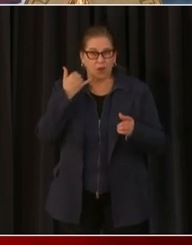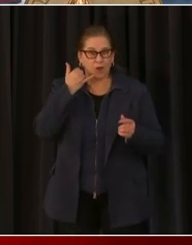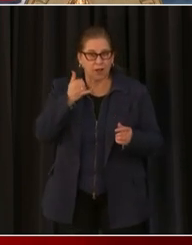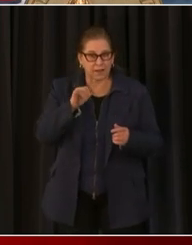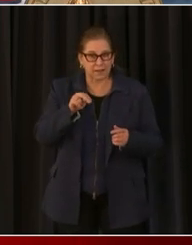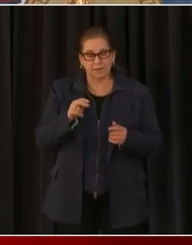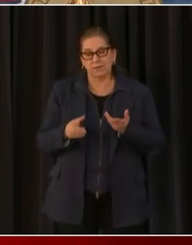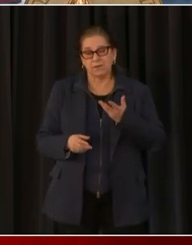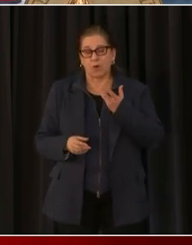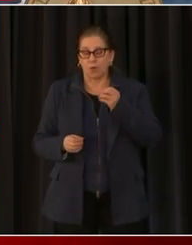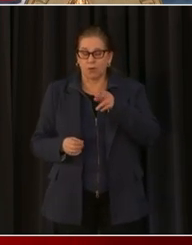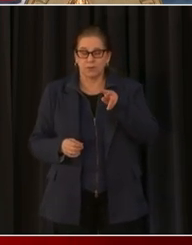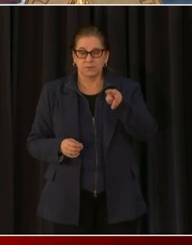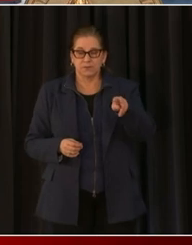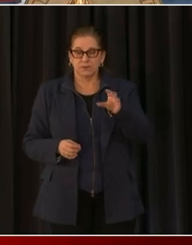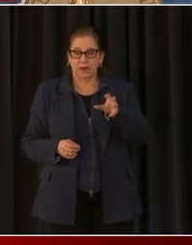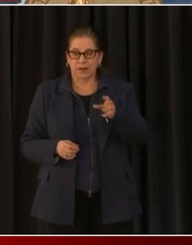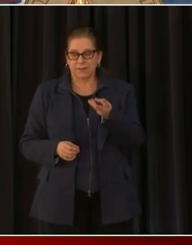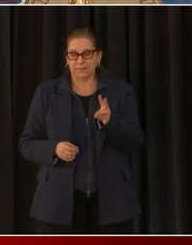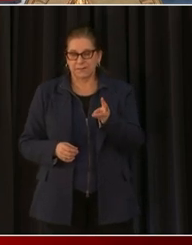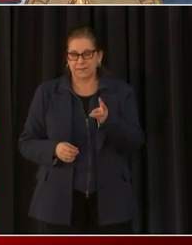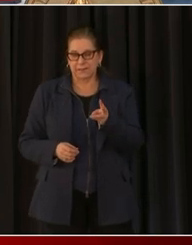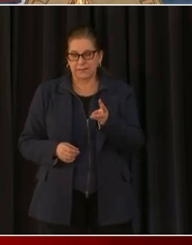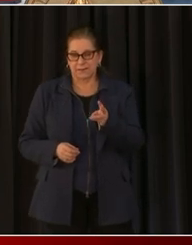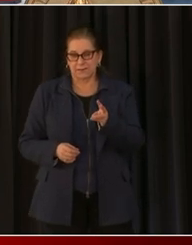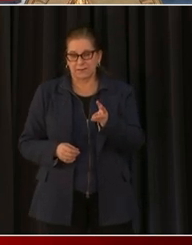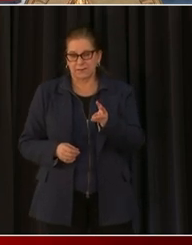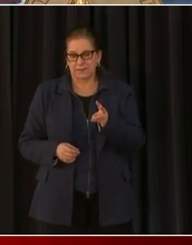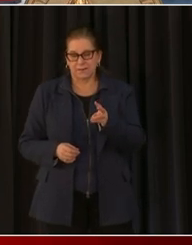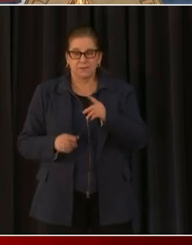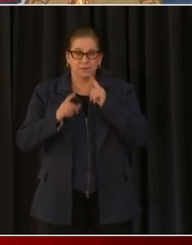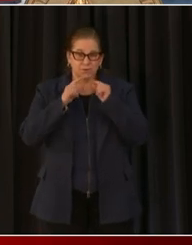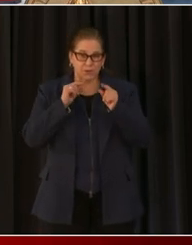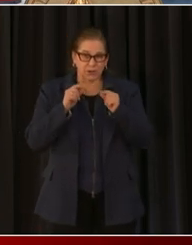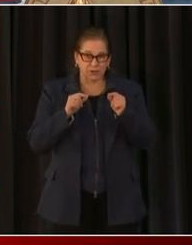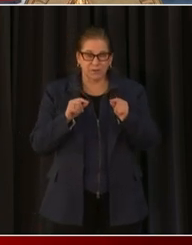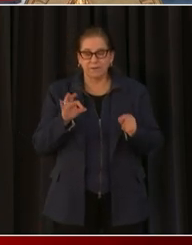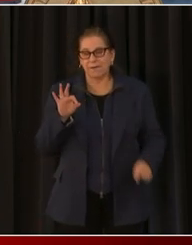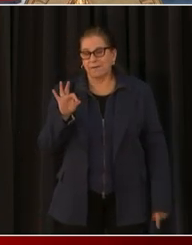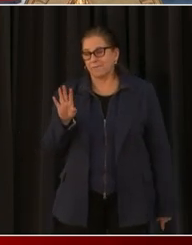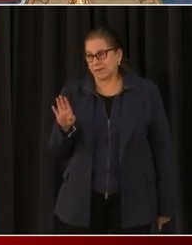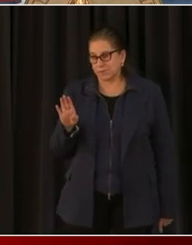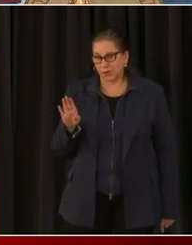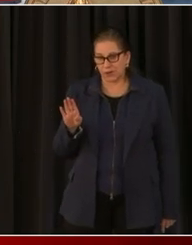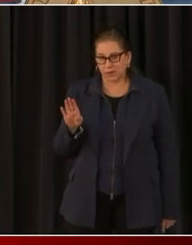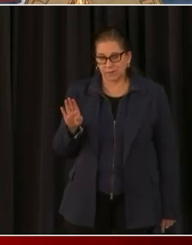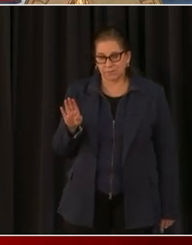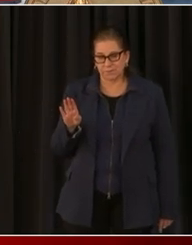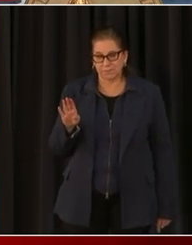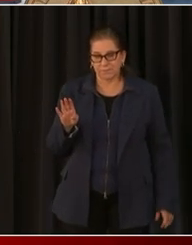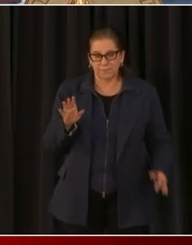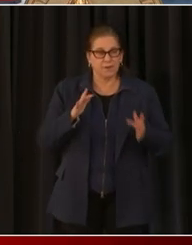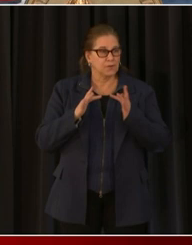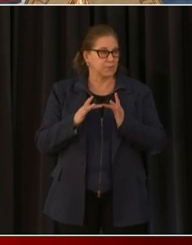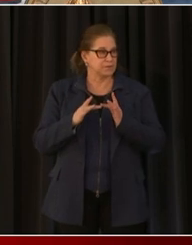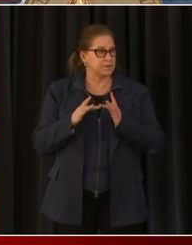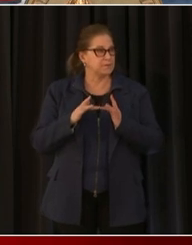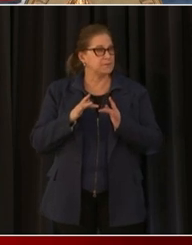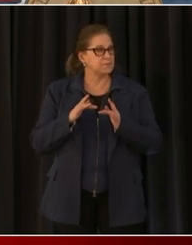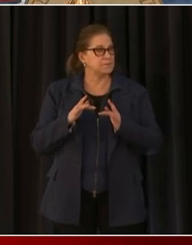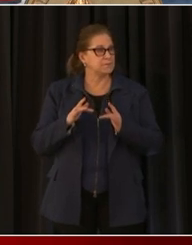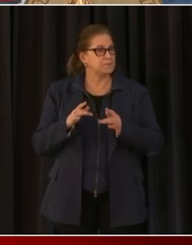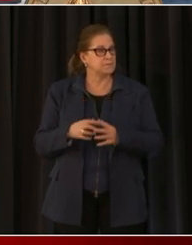16, Twitter, Facebook, and budget.dc.gov. So we hope that you will tune in today